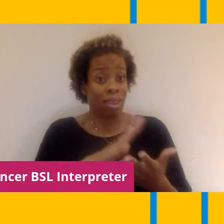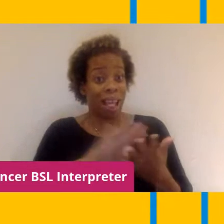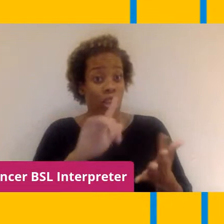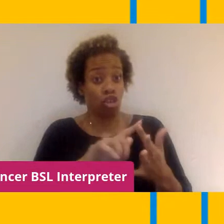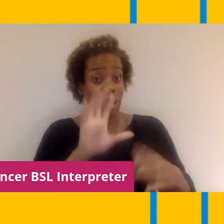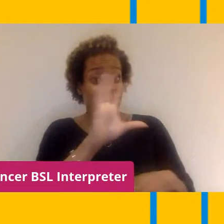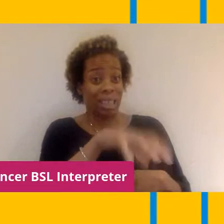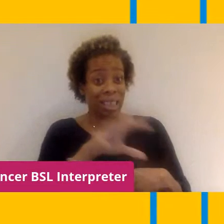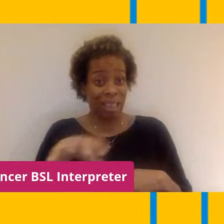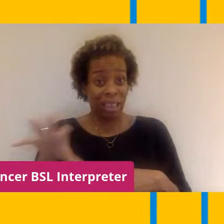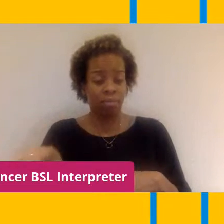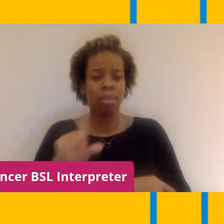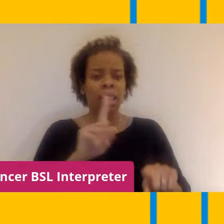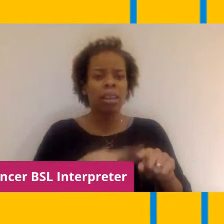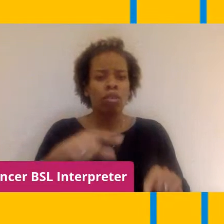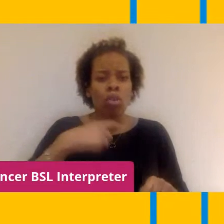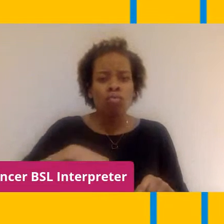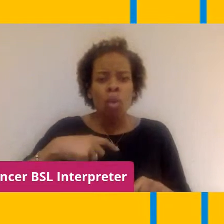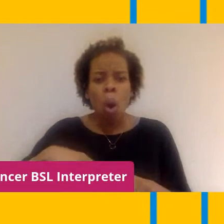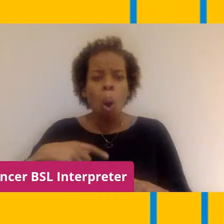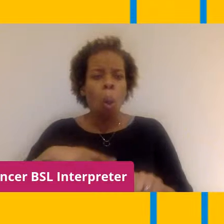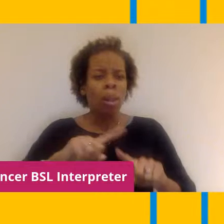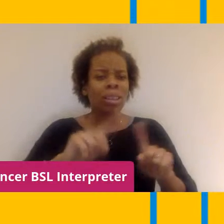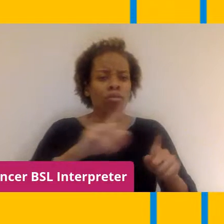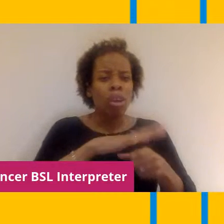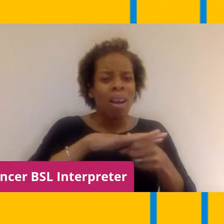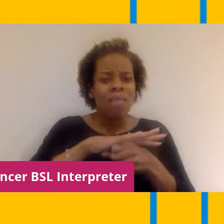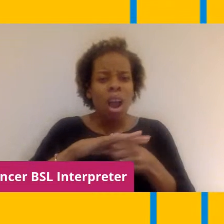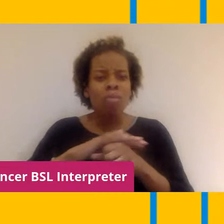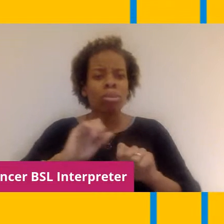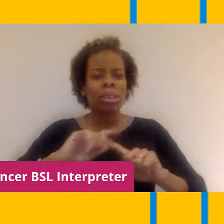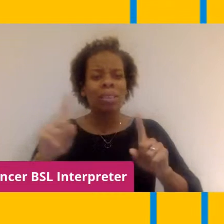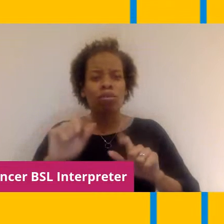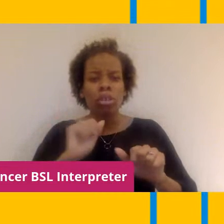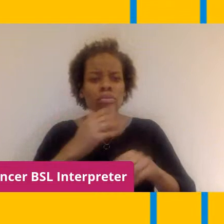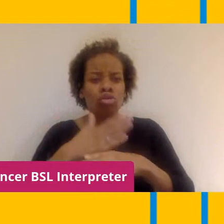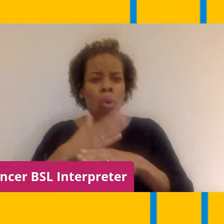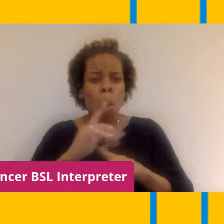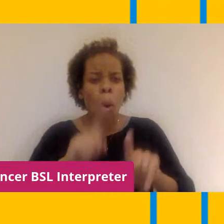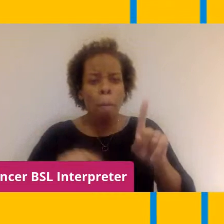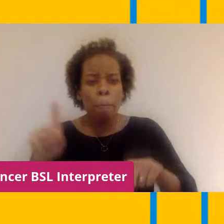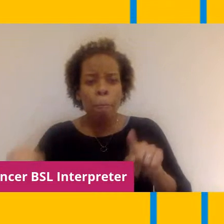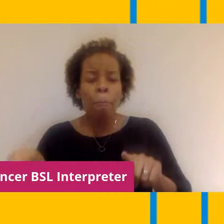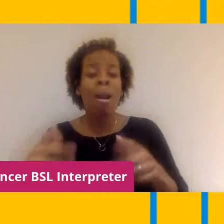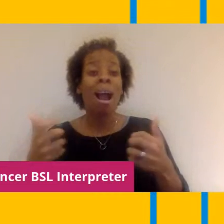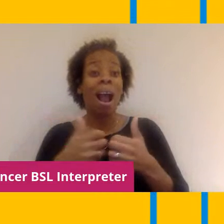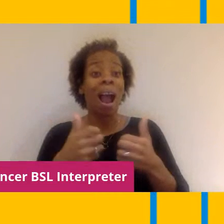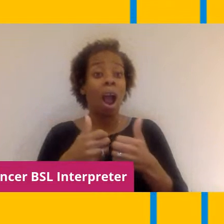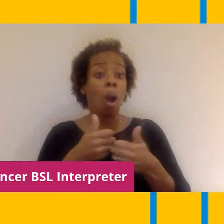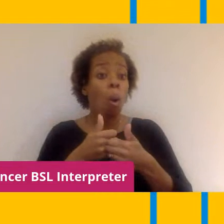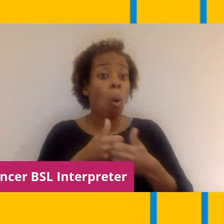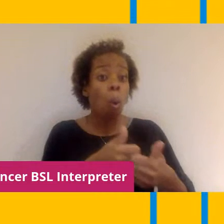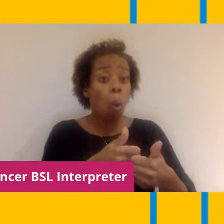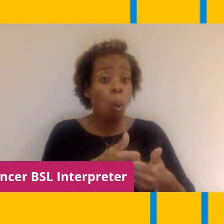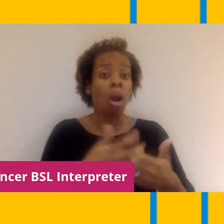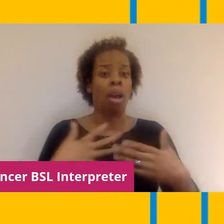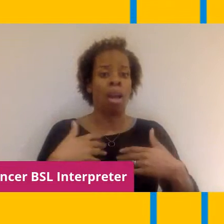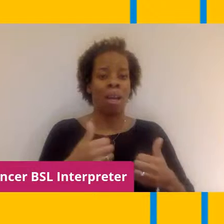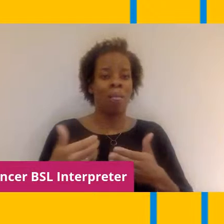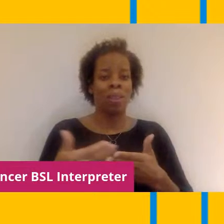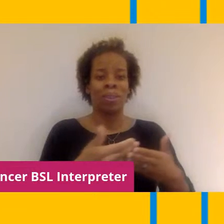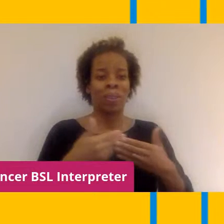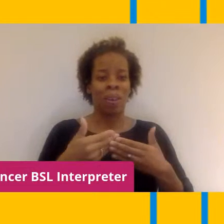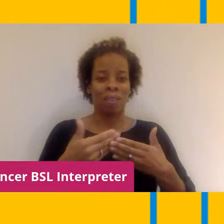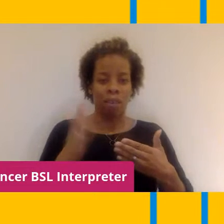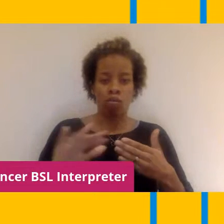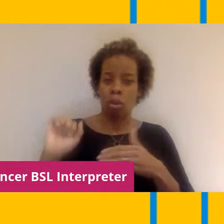and the different environments that people work in HE, and the type of control measures that employers should put in place. And of